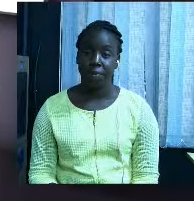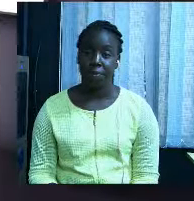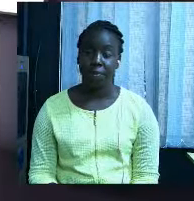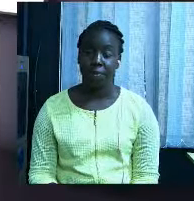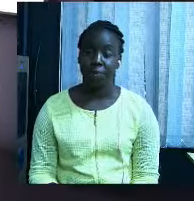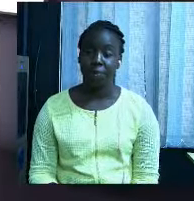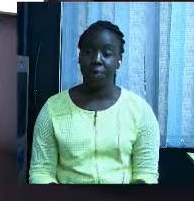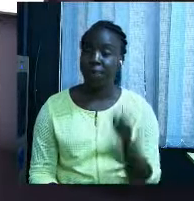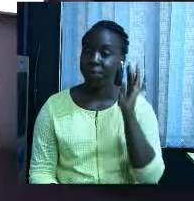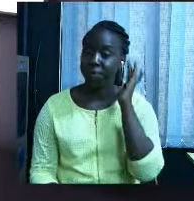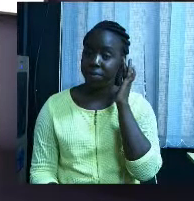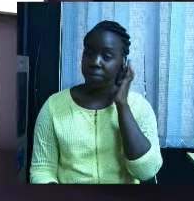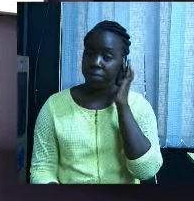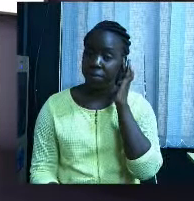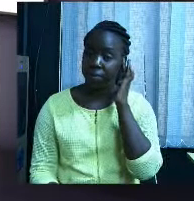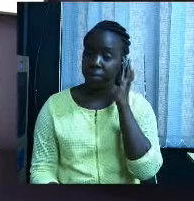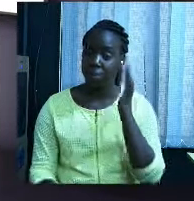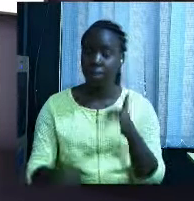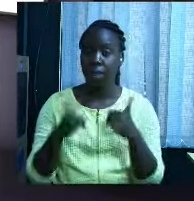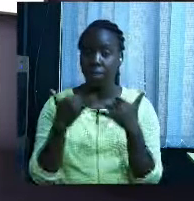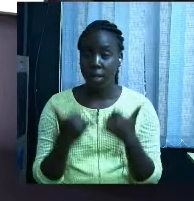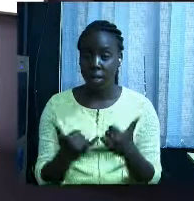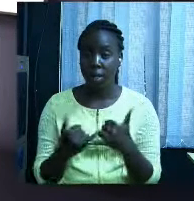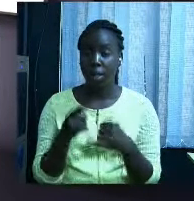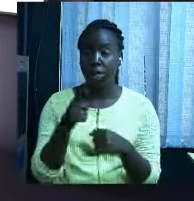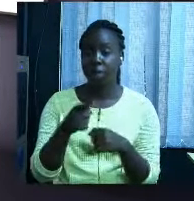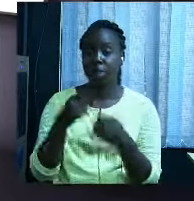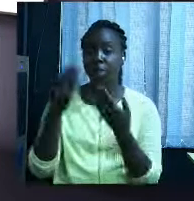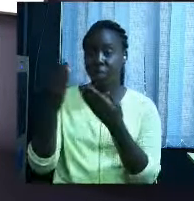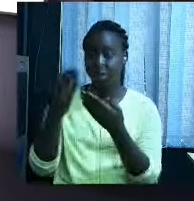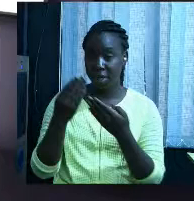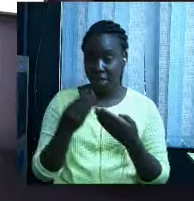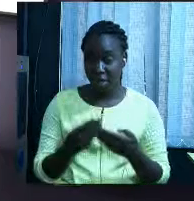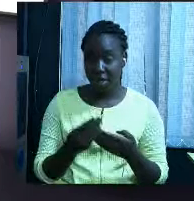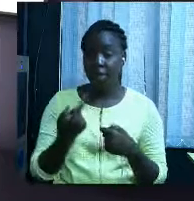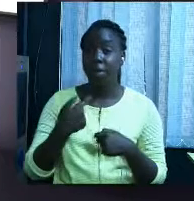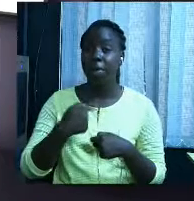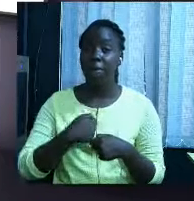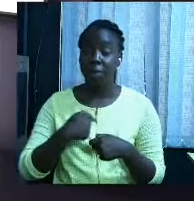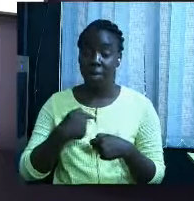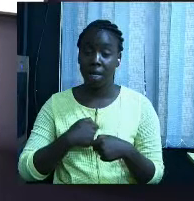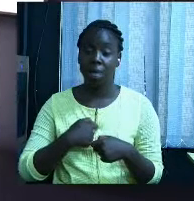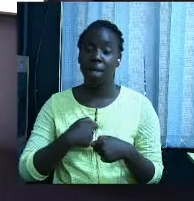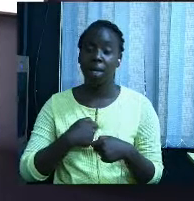Now that you've just given me a new position at KRC.